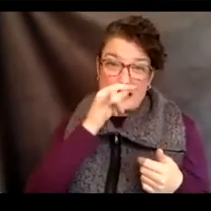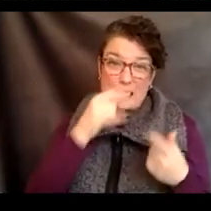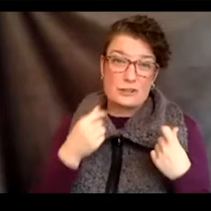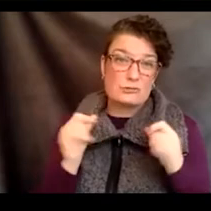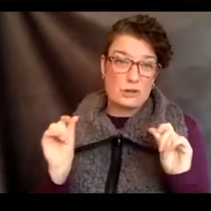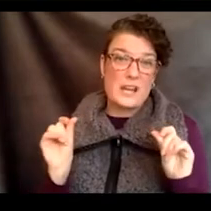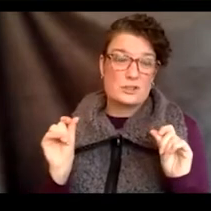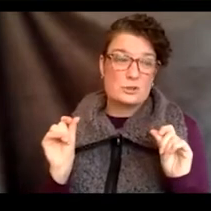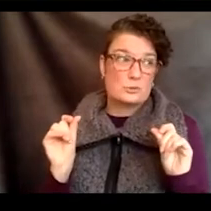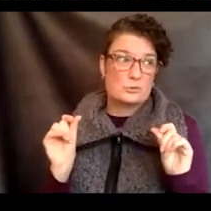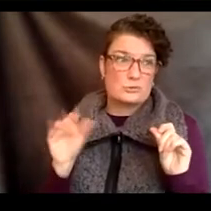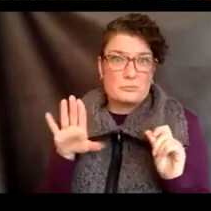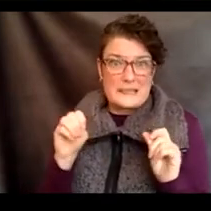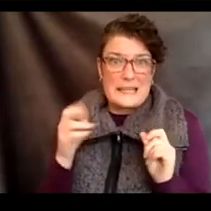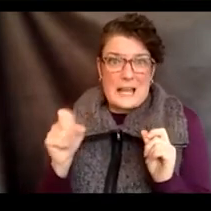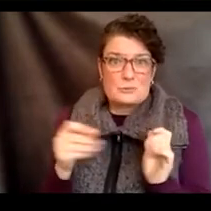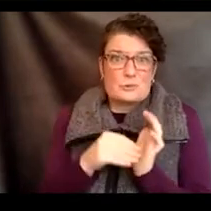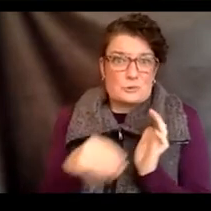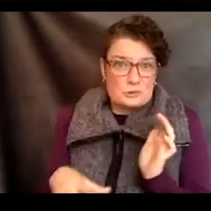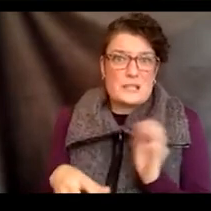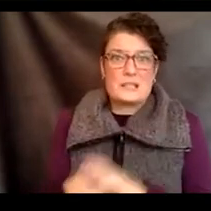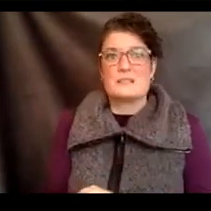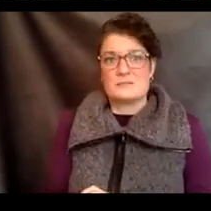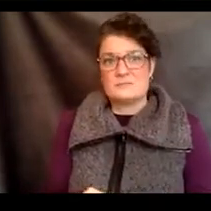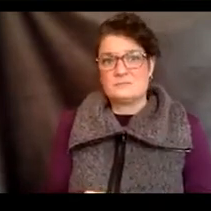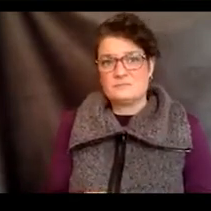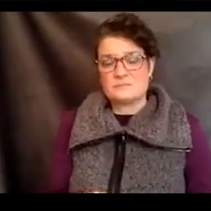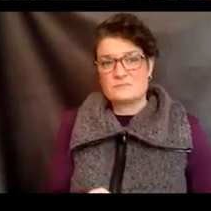just be a high school student.